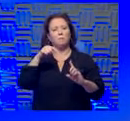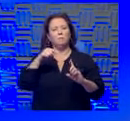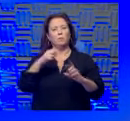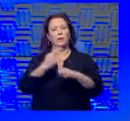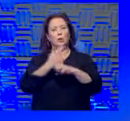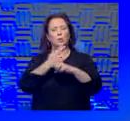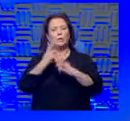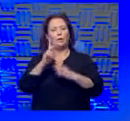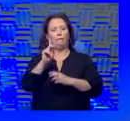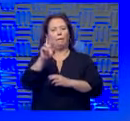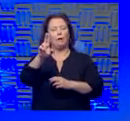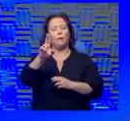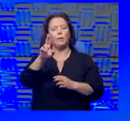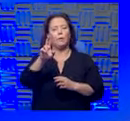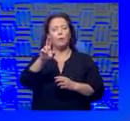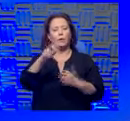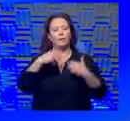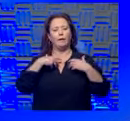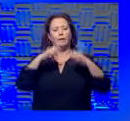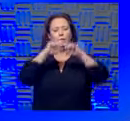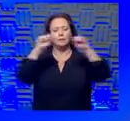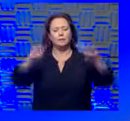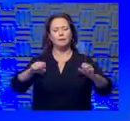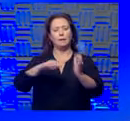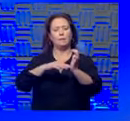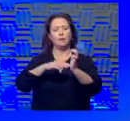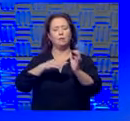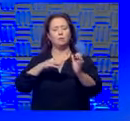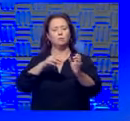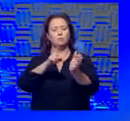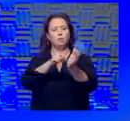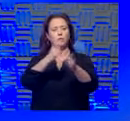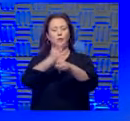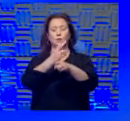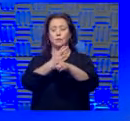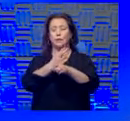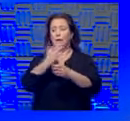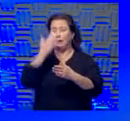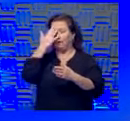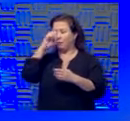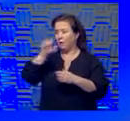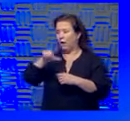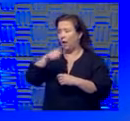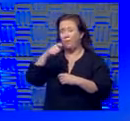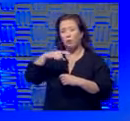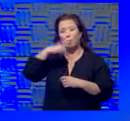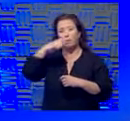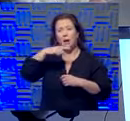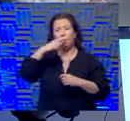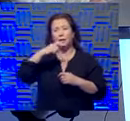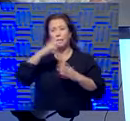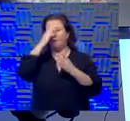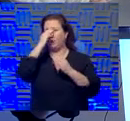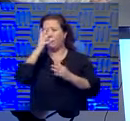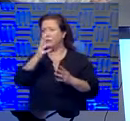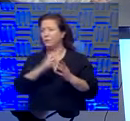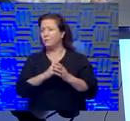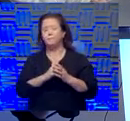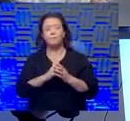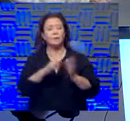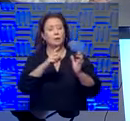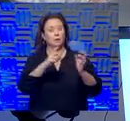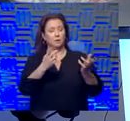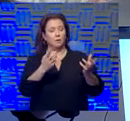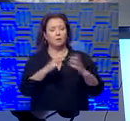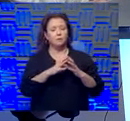use here in the health system and the medical providers use. And I don't know if there's any other public information out Dr. about Norman, that. what do you